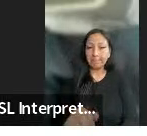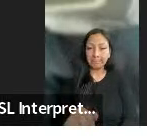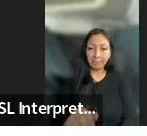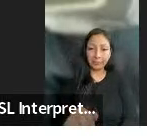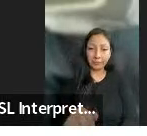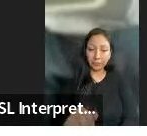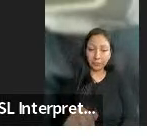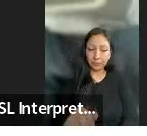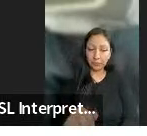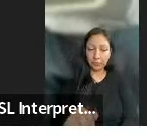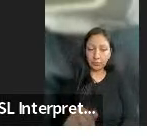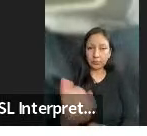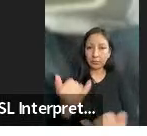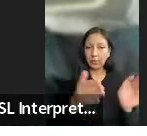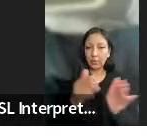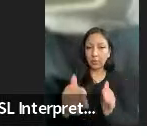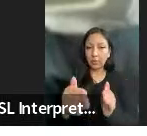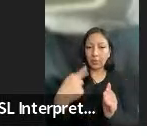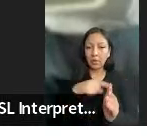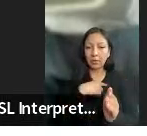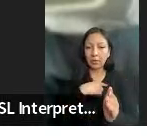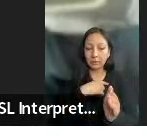So I'm going to go to our